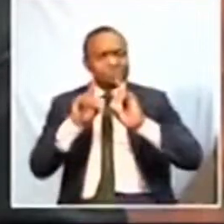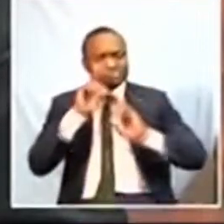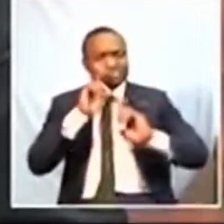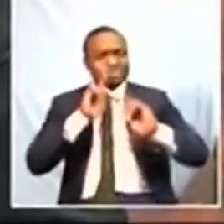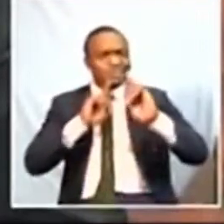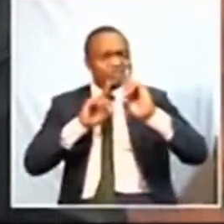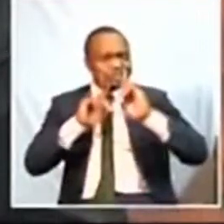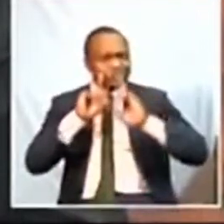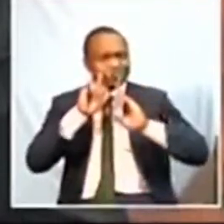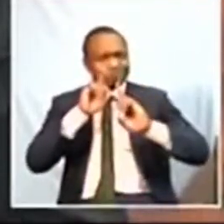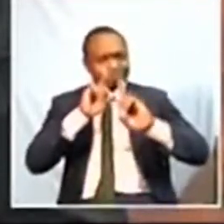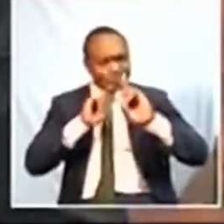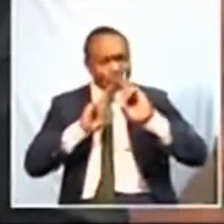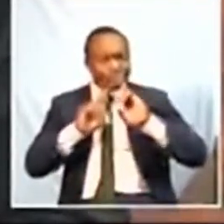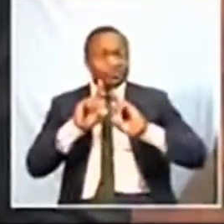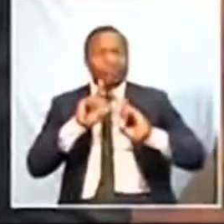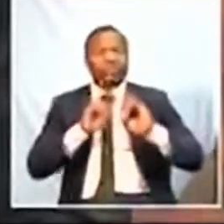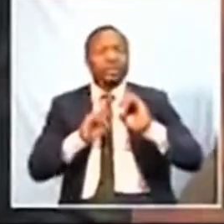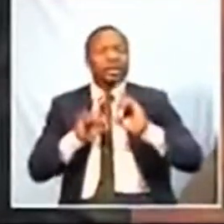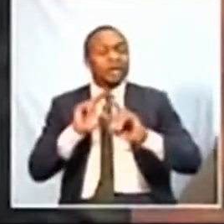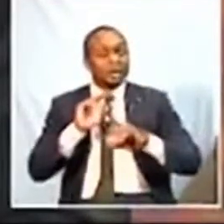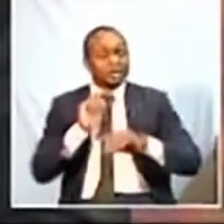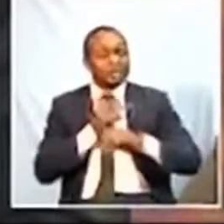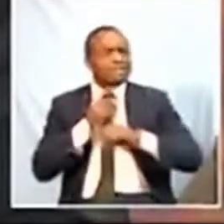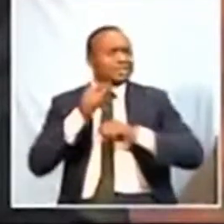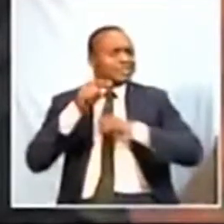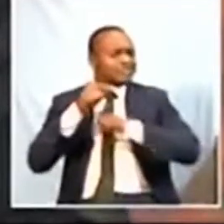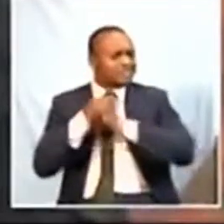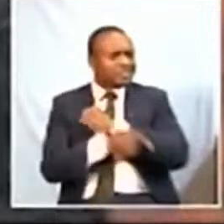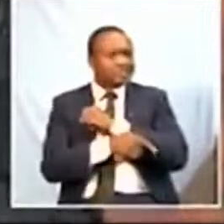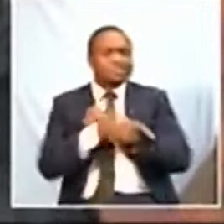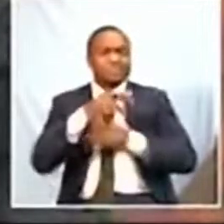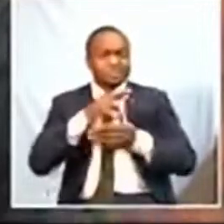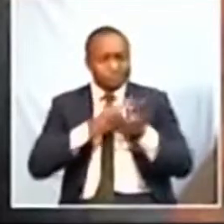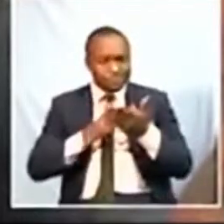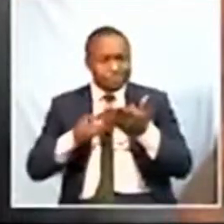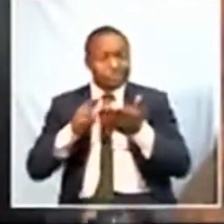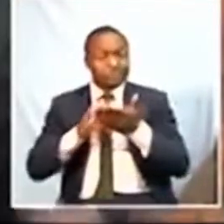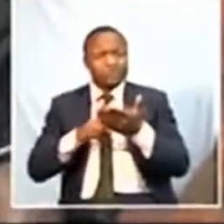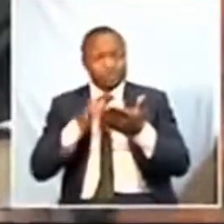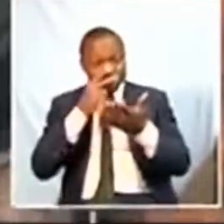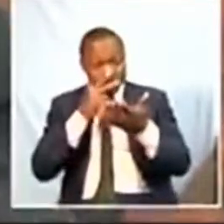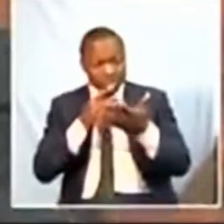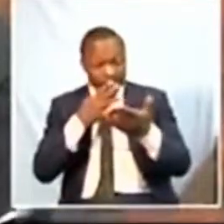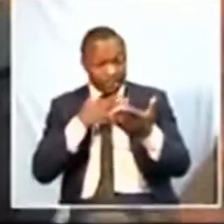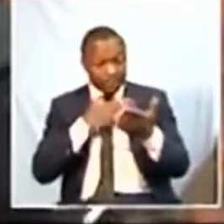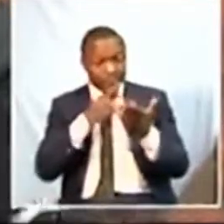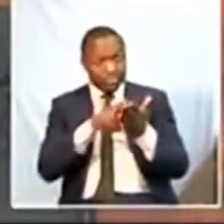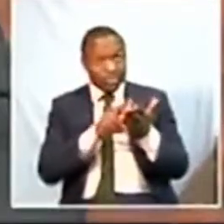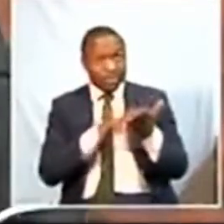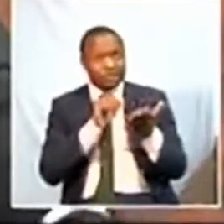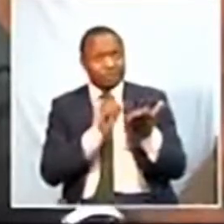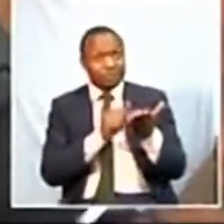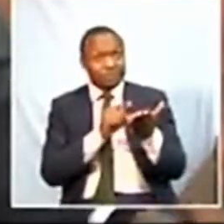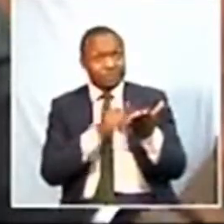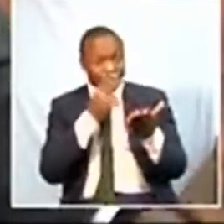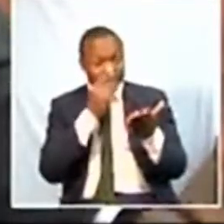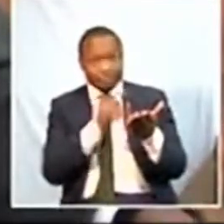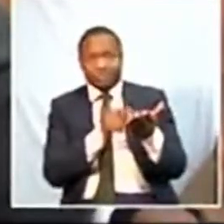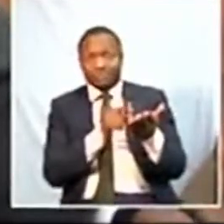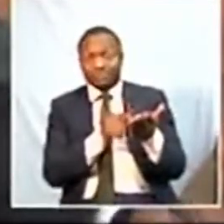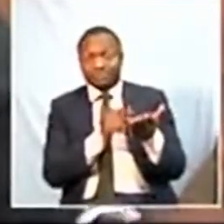scrutinizing, and we go deeper. We read. If you check my report, even this one is coming. You see the 40.